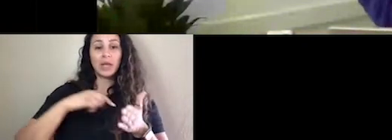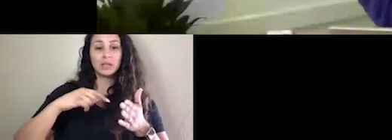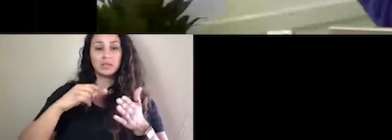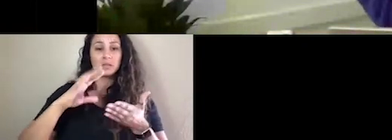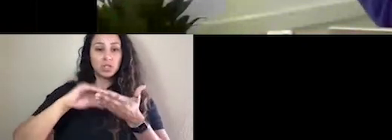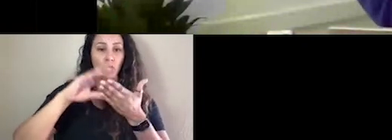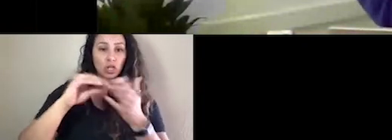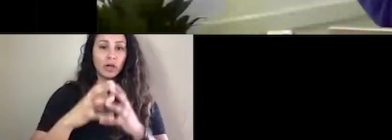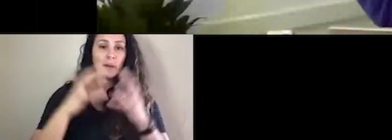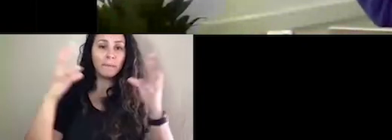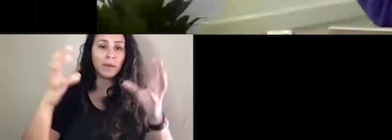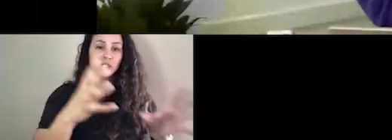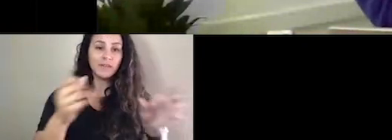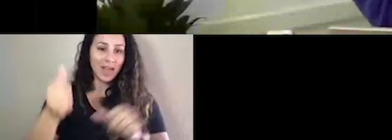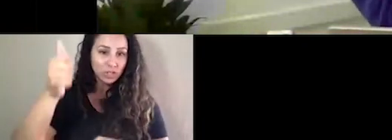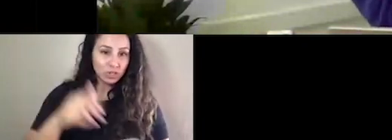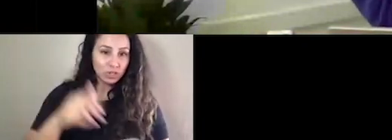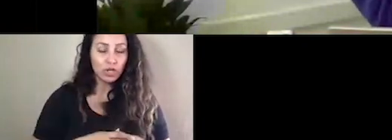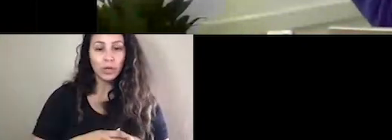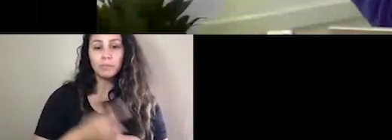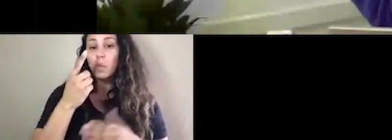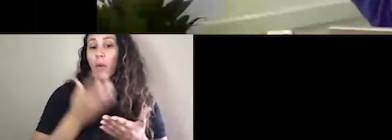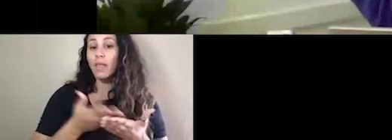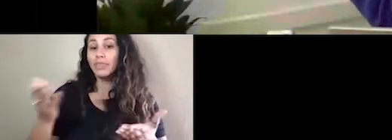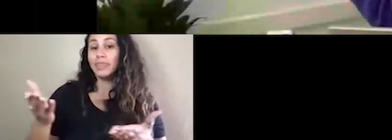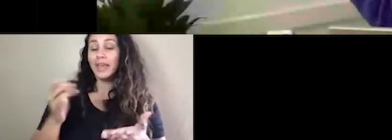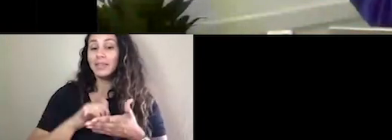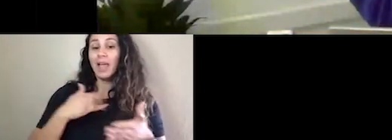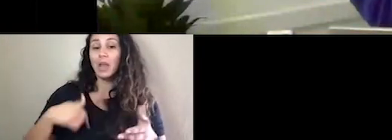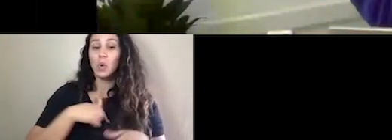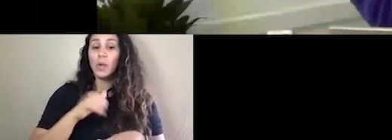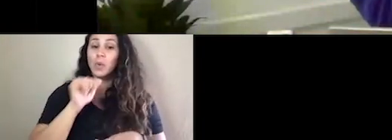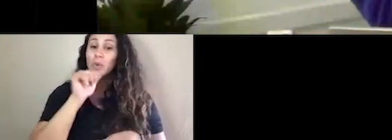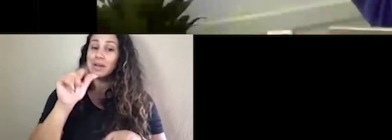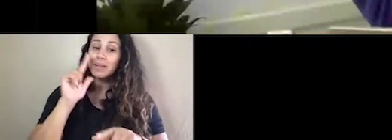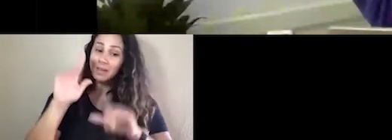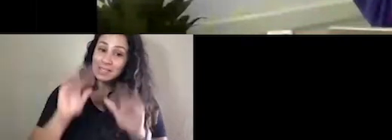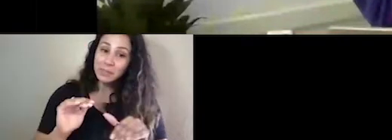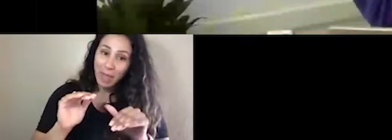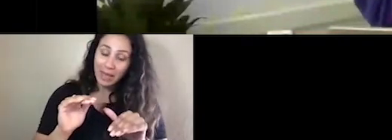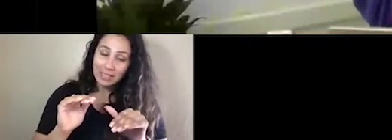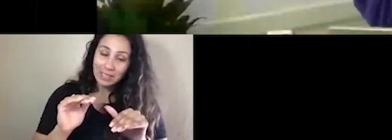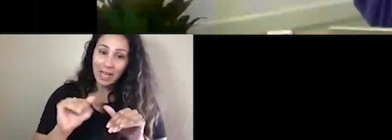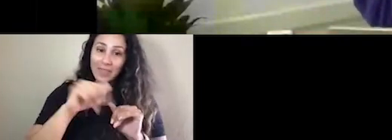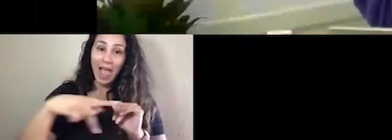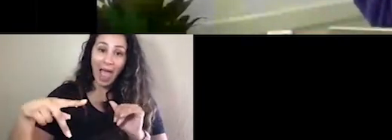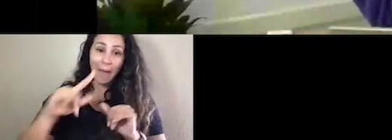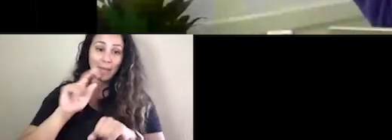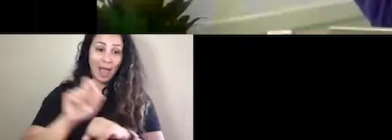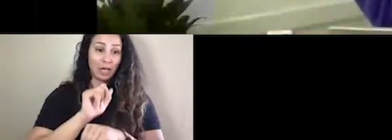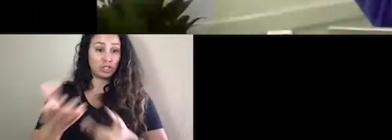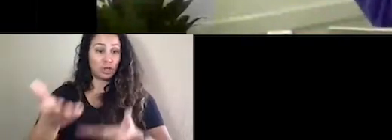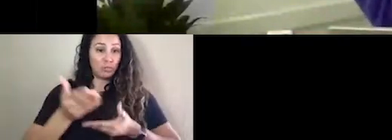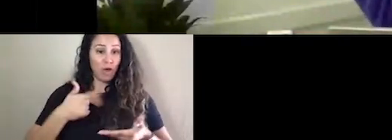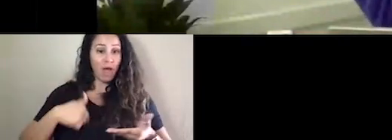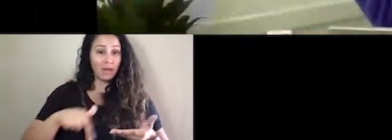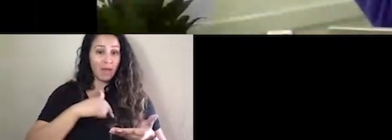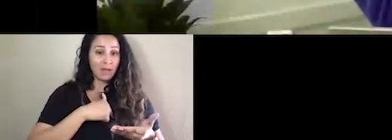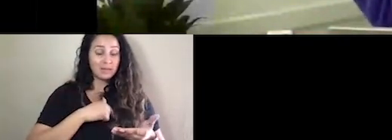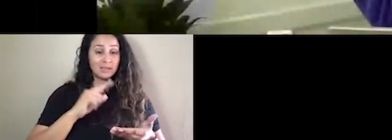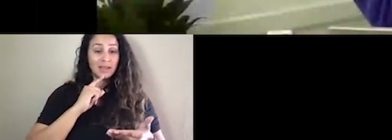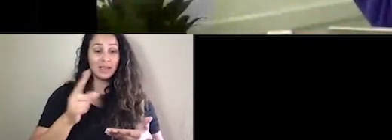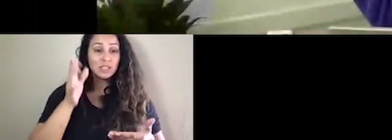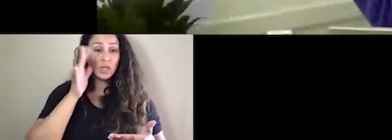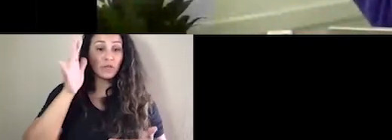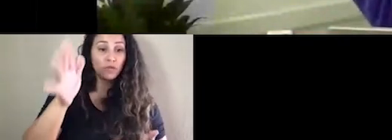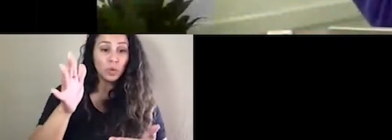faster. One thing that we were not even expecting that this App Accelerator would bring us is actually future